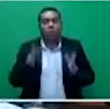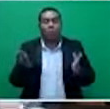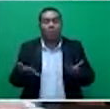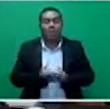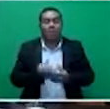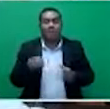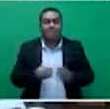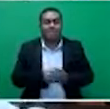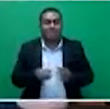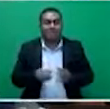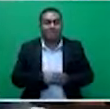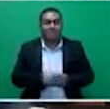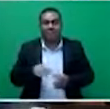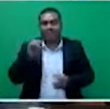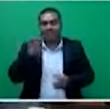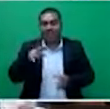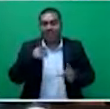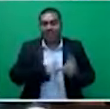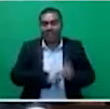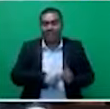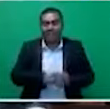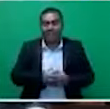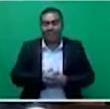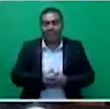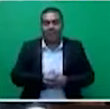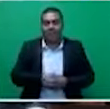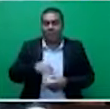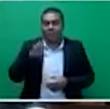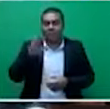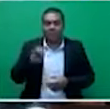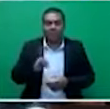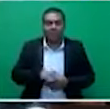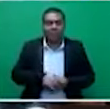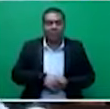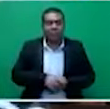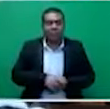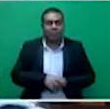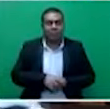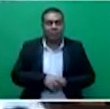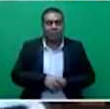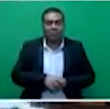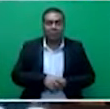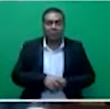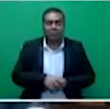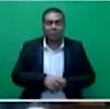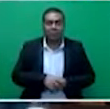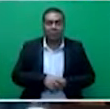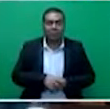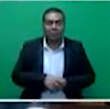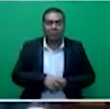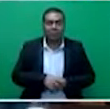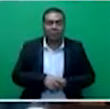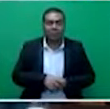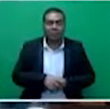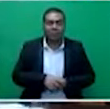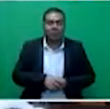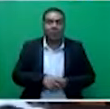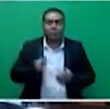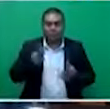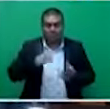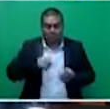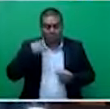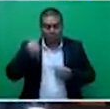40-year terms, 10-year grace period, and almost zero interest rates. Grace period, of course, Mr. Speaker, sir, and you spell this out for Honourable Bainimarama,